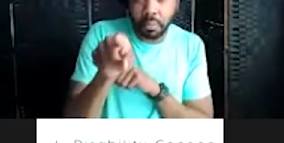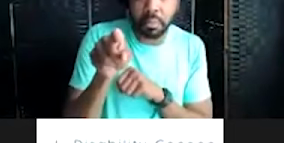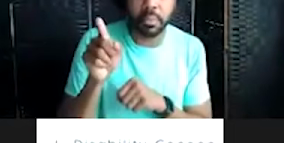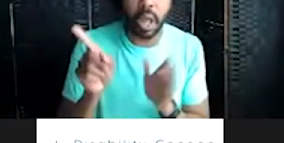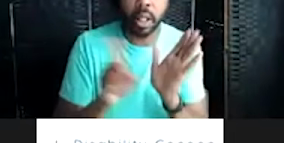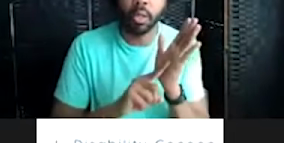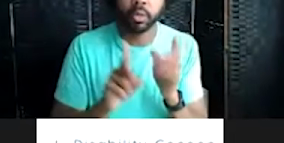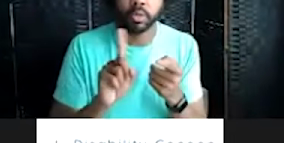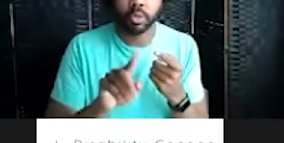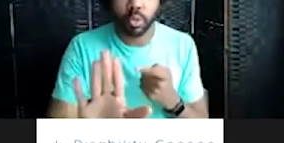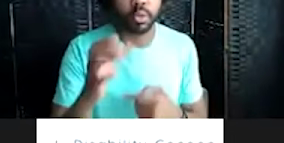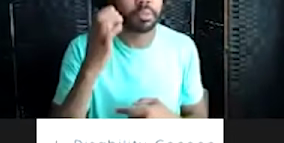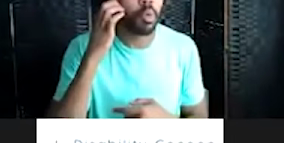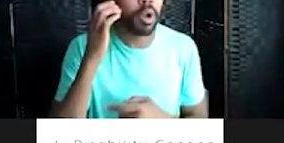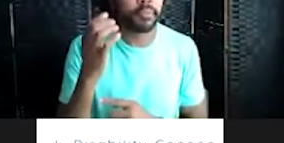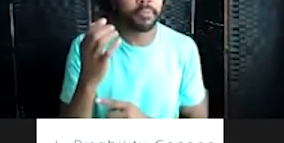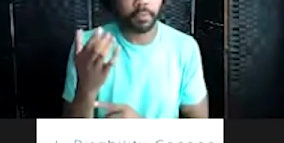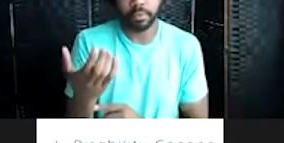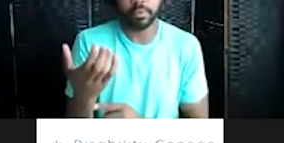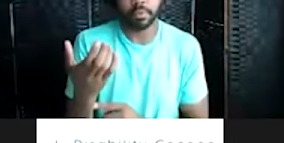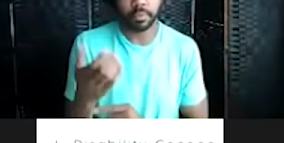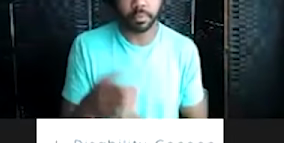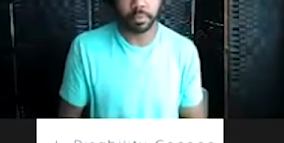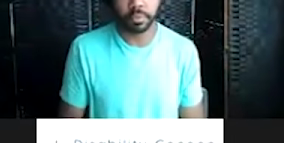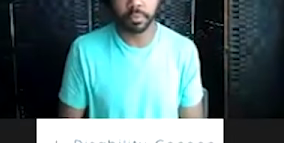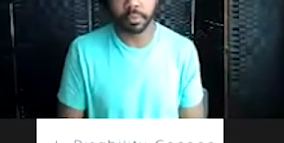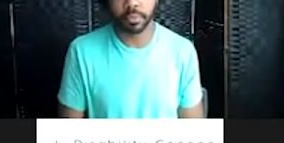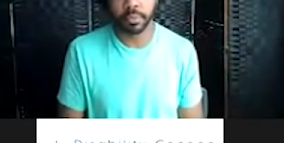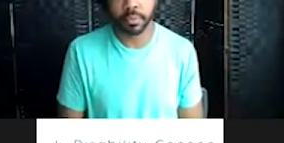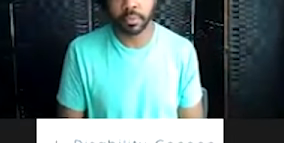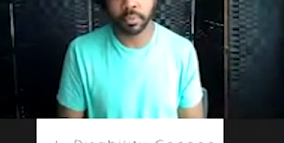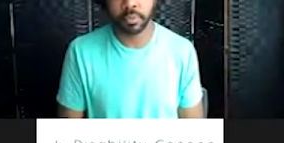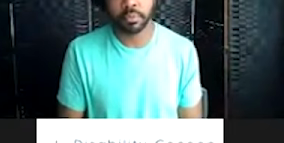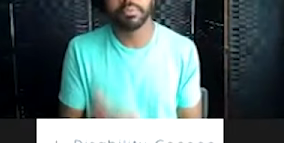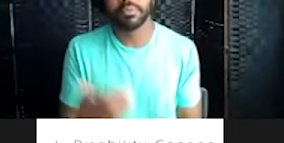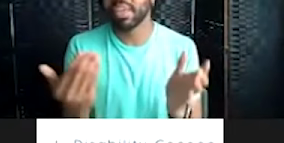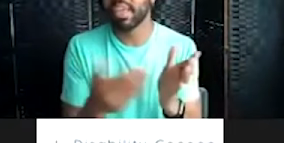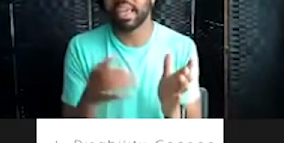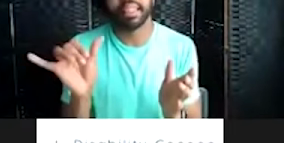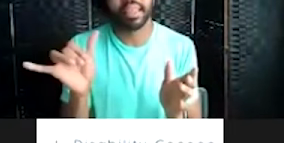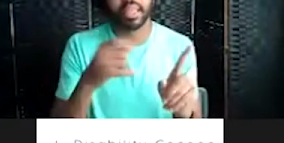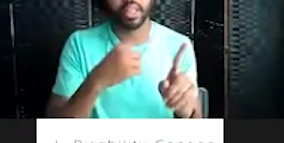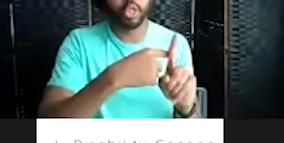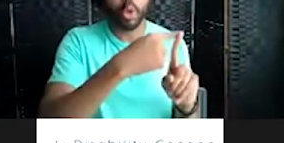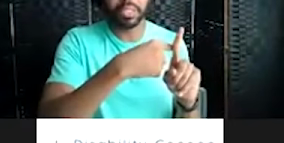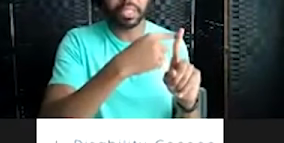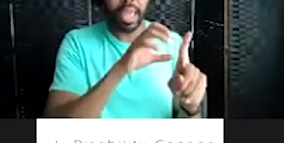Again, as I had mentioned earlier, with the thermostats, you can find